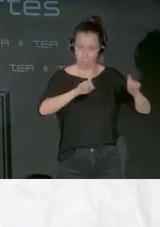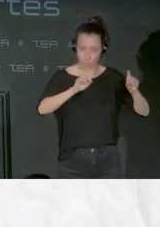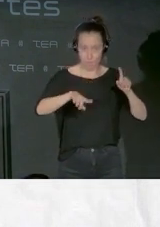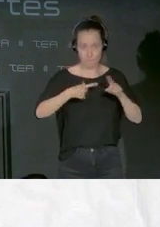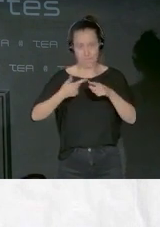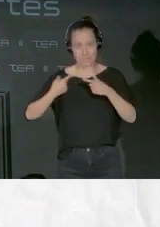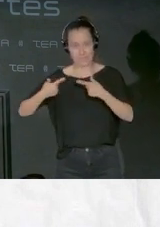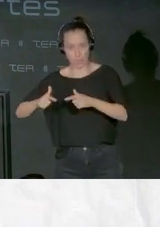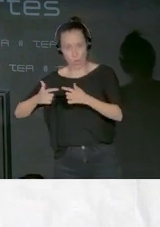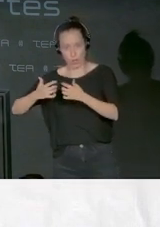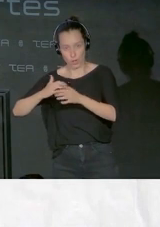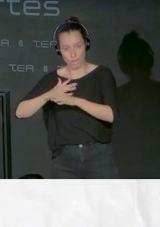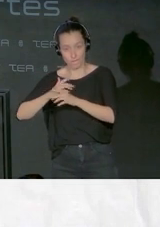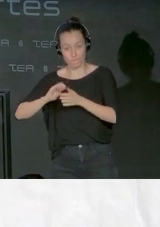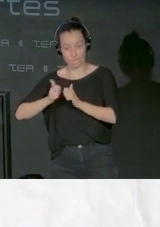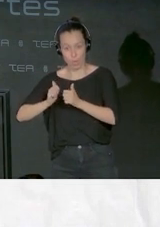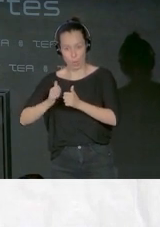key.